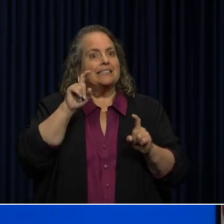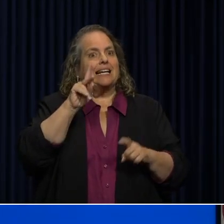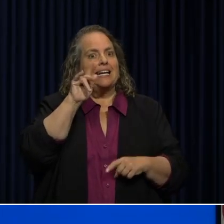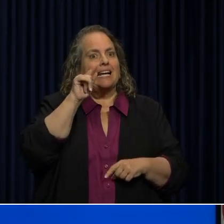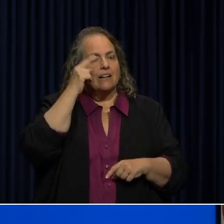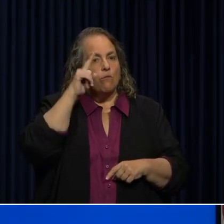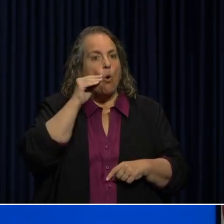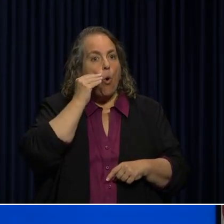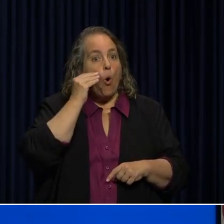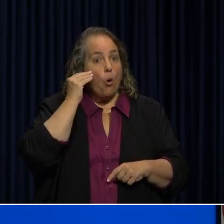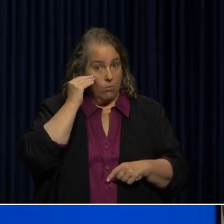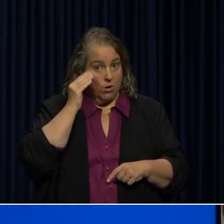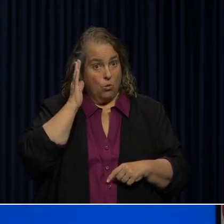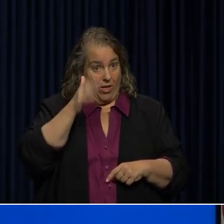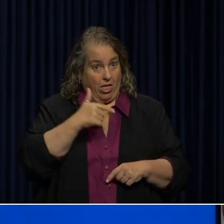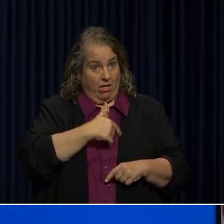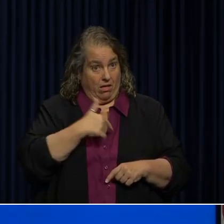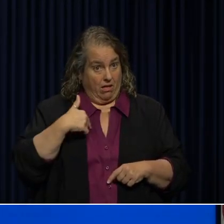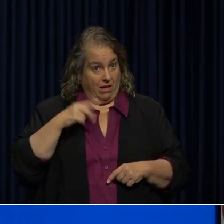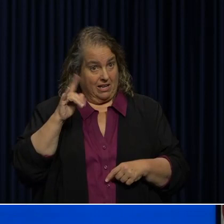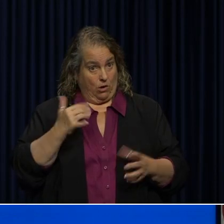route?